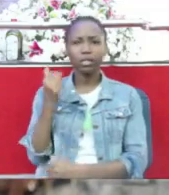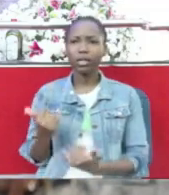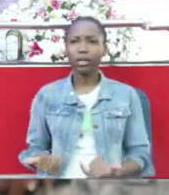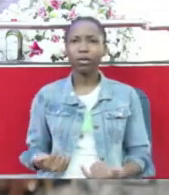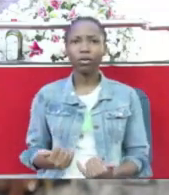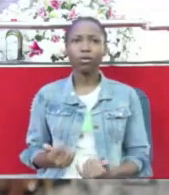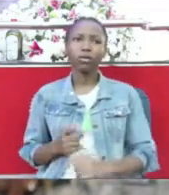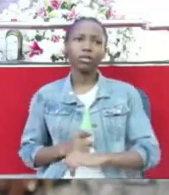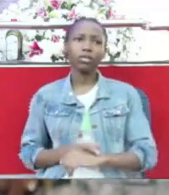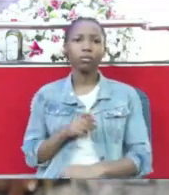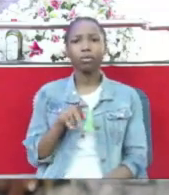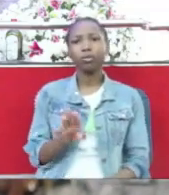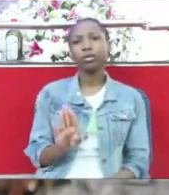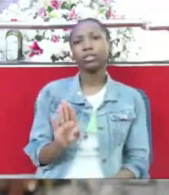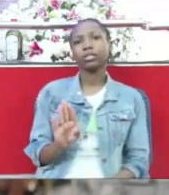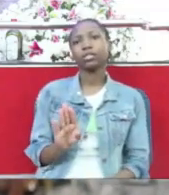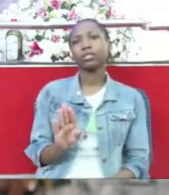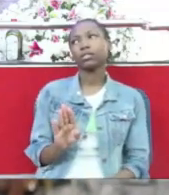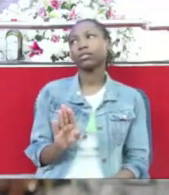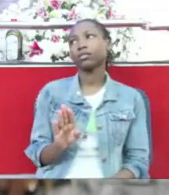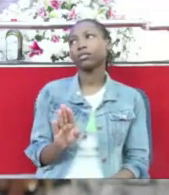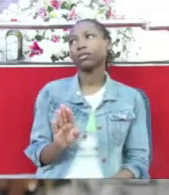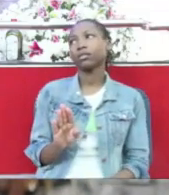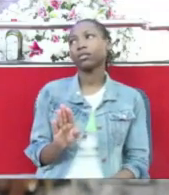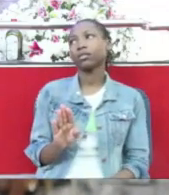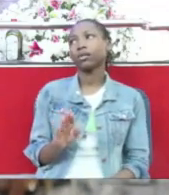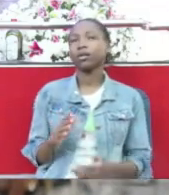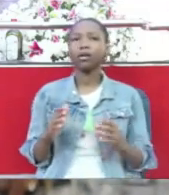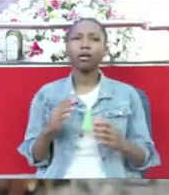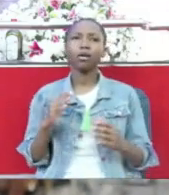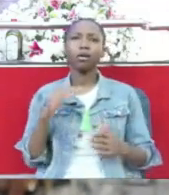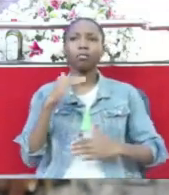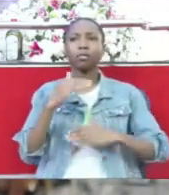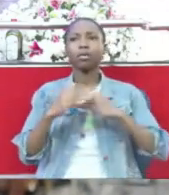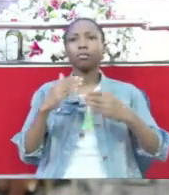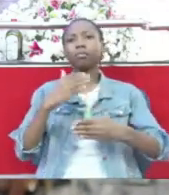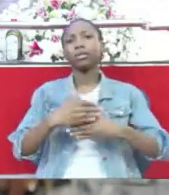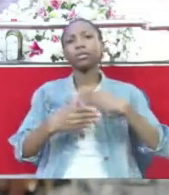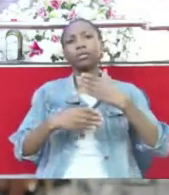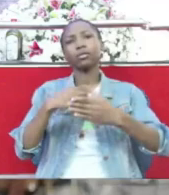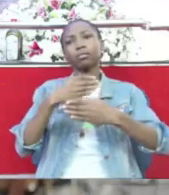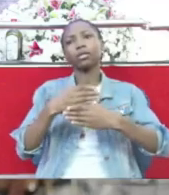Like the Romans. Have kama we got Warumi. Great road building technologies? Je, tumekuwa na have kujenga barabara?